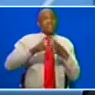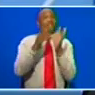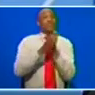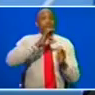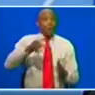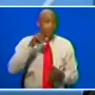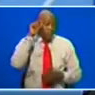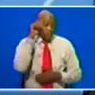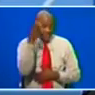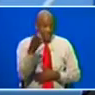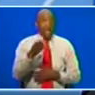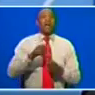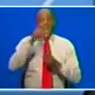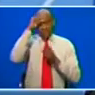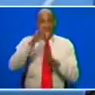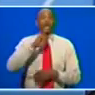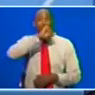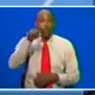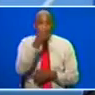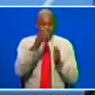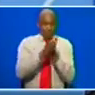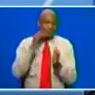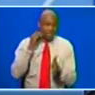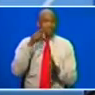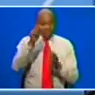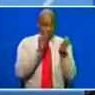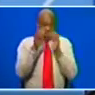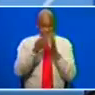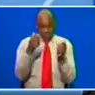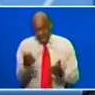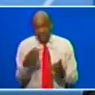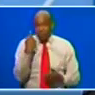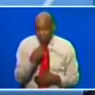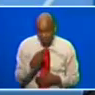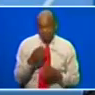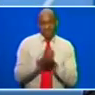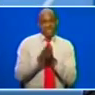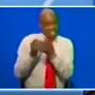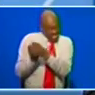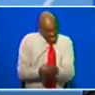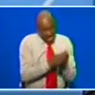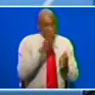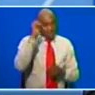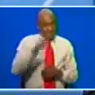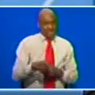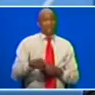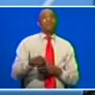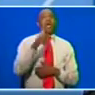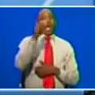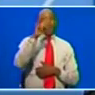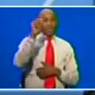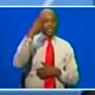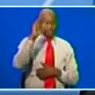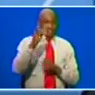County of Mombasa, where Governor Hassan Ali Joho is facing stiff competition from, among others, the Nyali Member of Parliament Hezron Awiti Bolo, the Senator